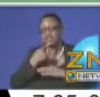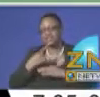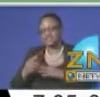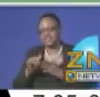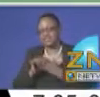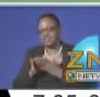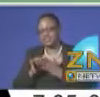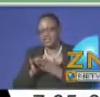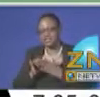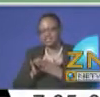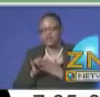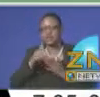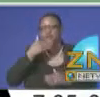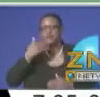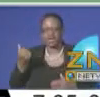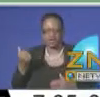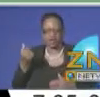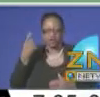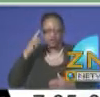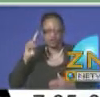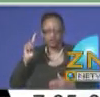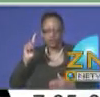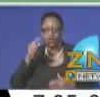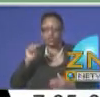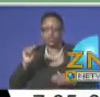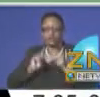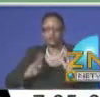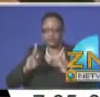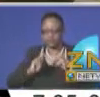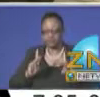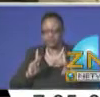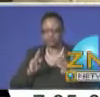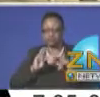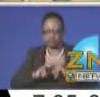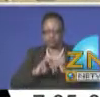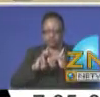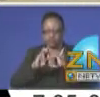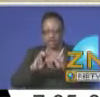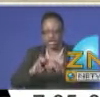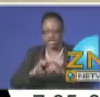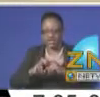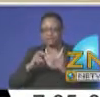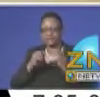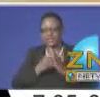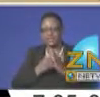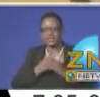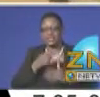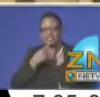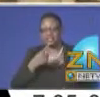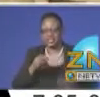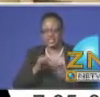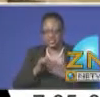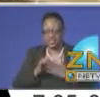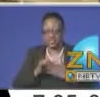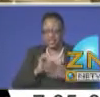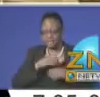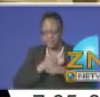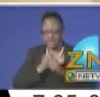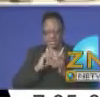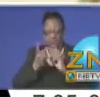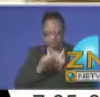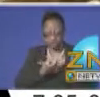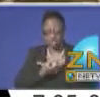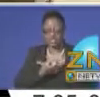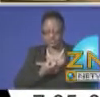greater flight range, operational economics, and reliability. While the aviation industry makes adjustments due